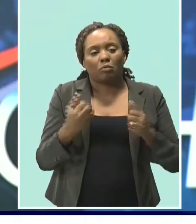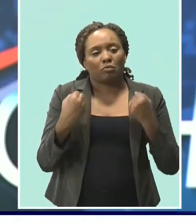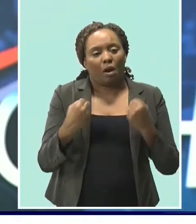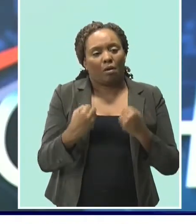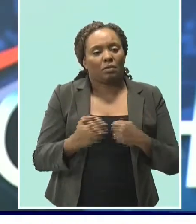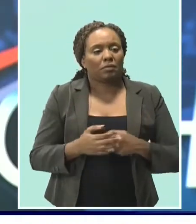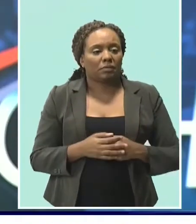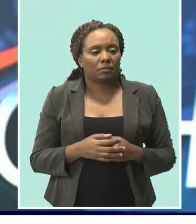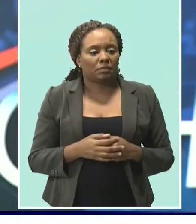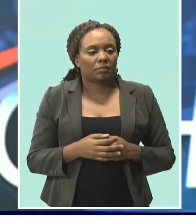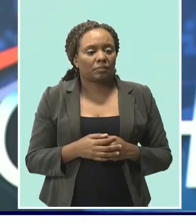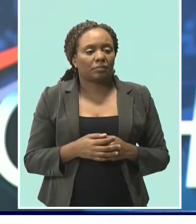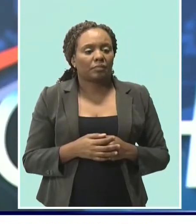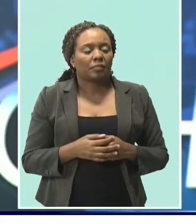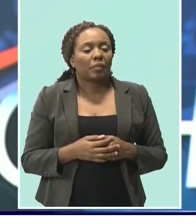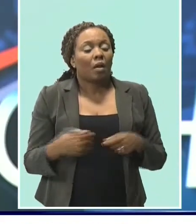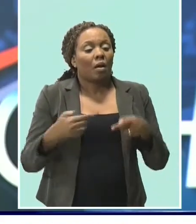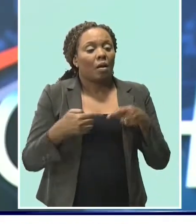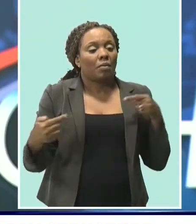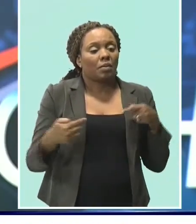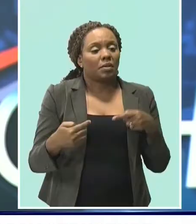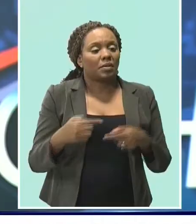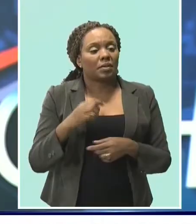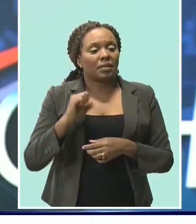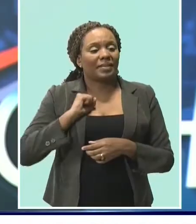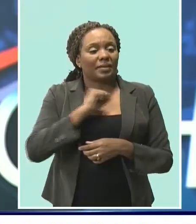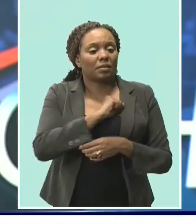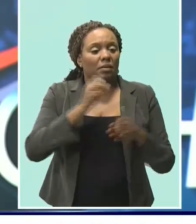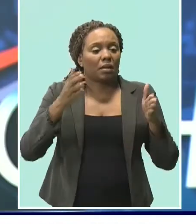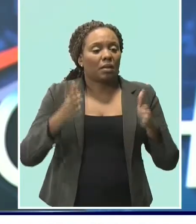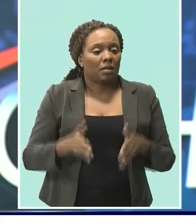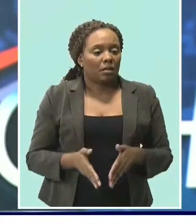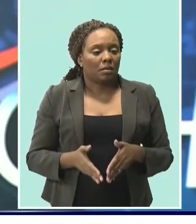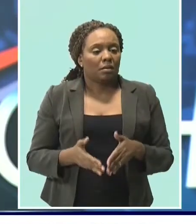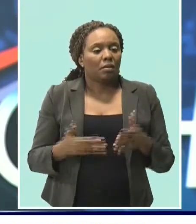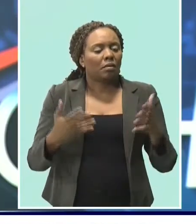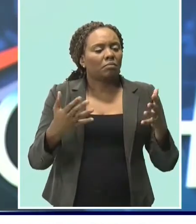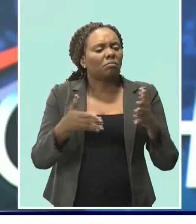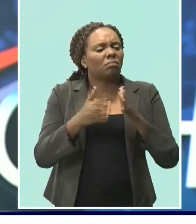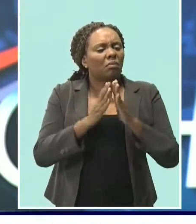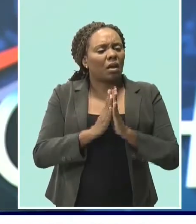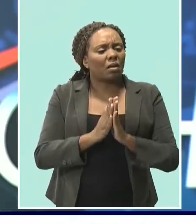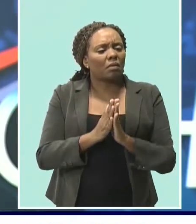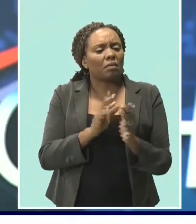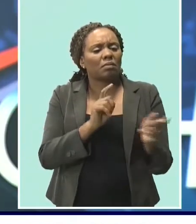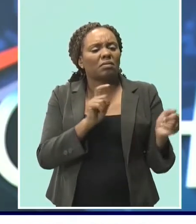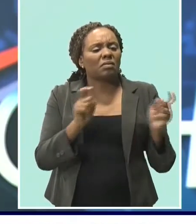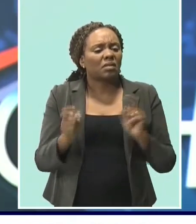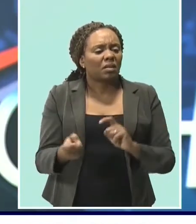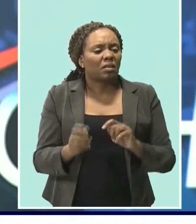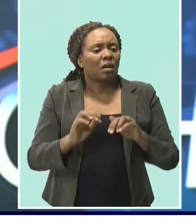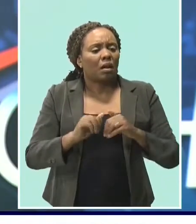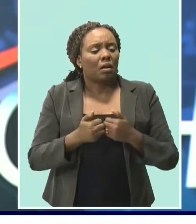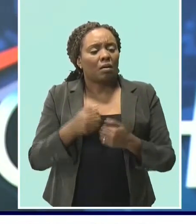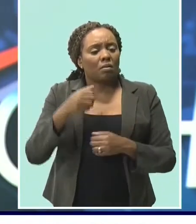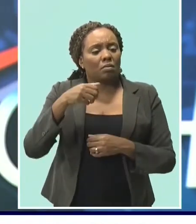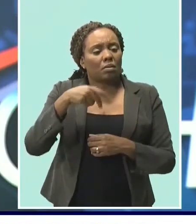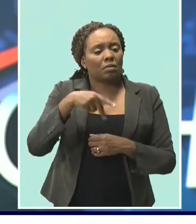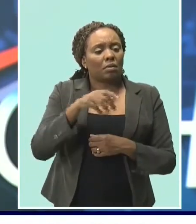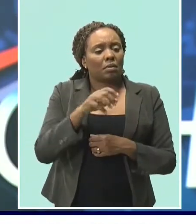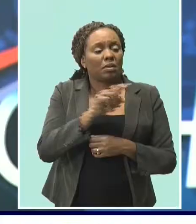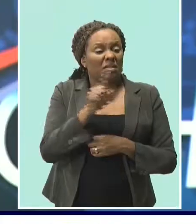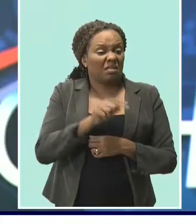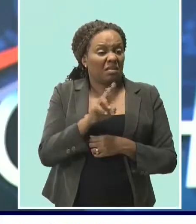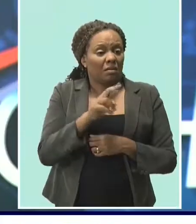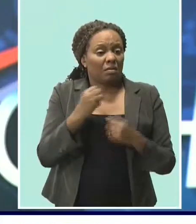in his contribution to the debate, Opposition Senator Caswell Franklin has called for a change in the way that PSV drivers are